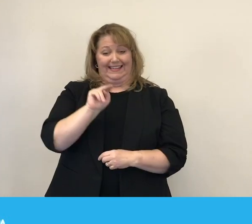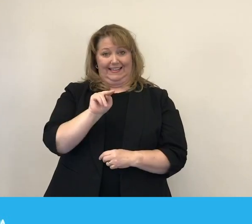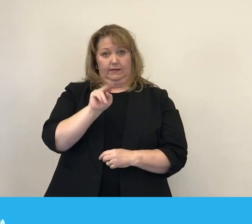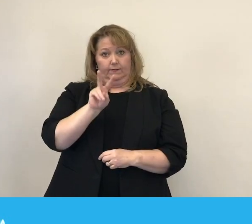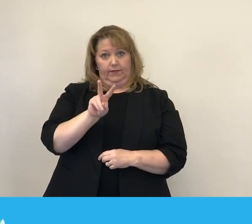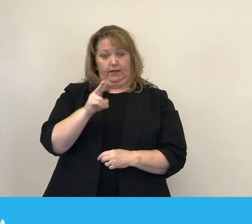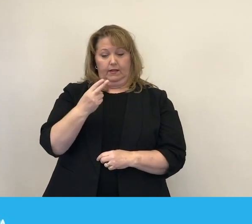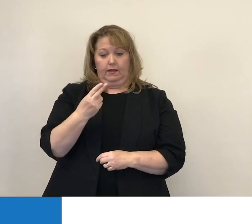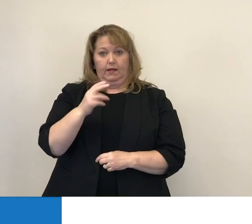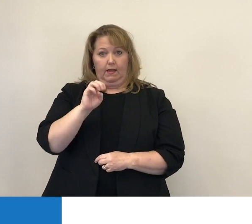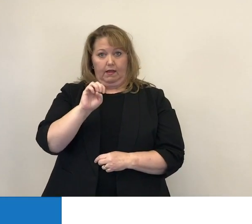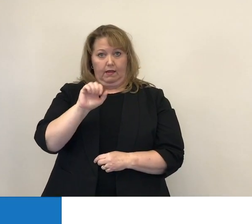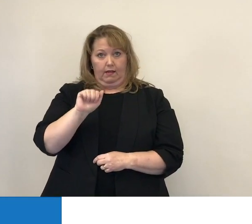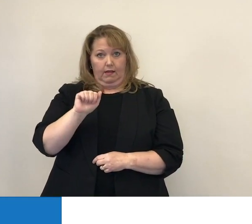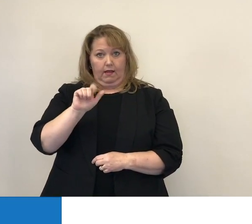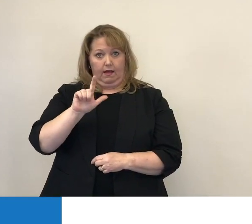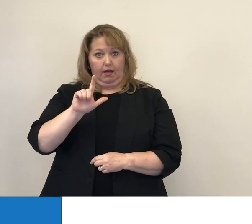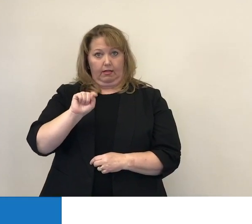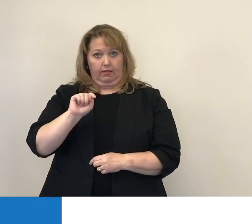nvhealthresponse.nv.gov.